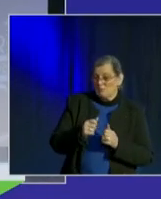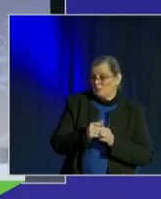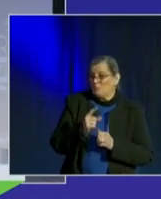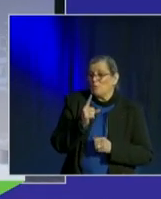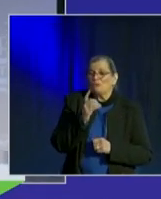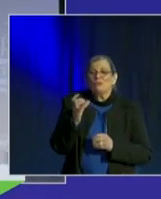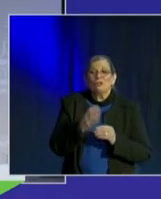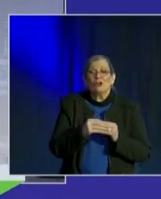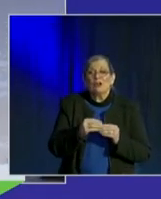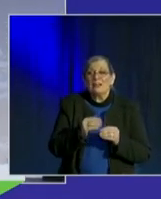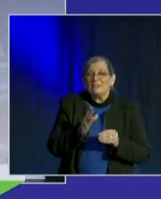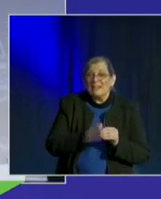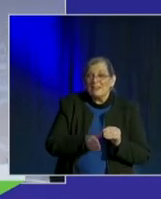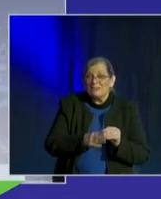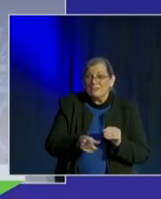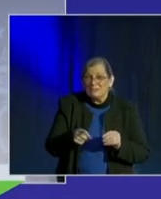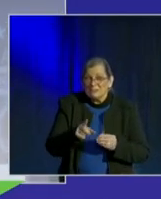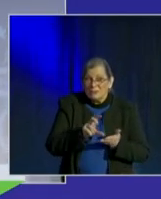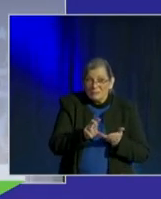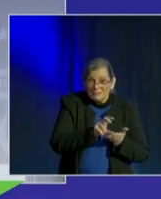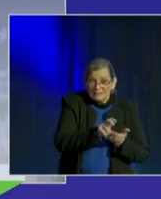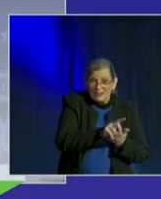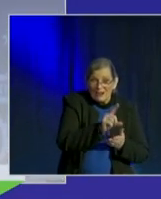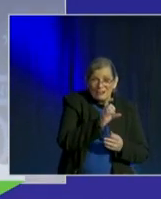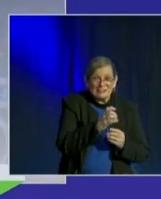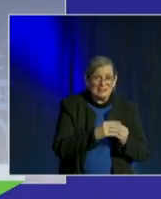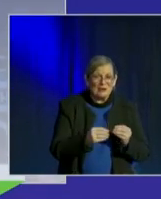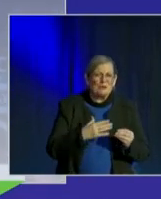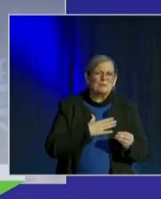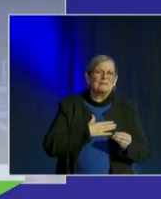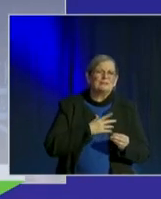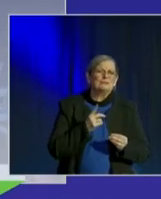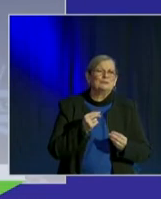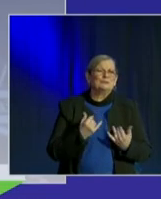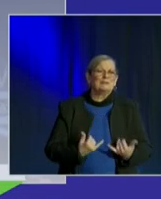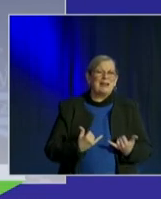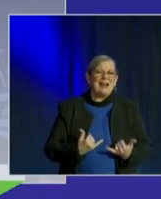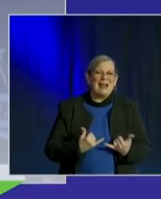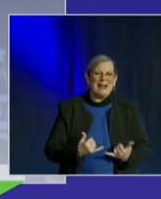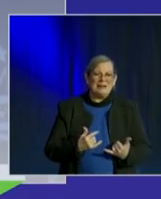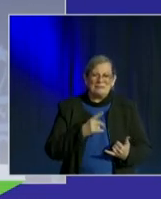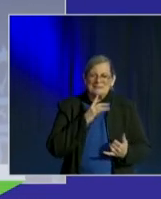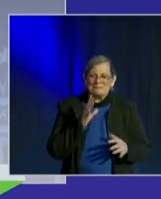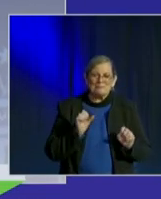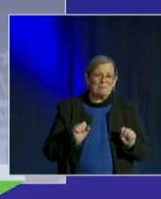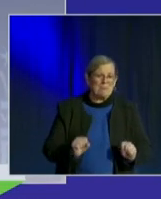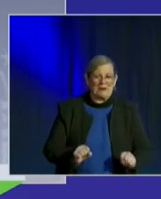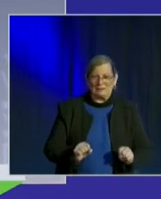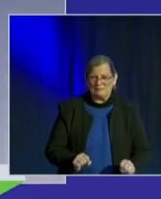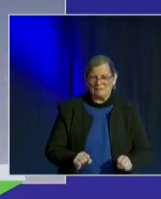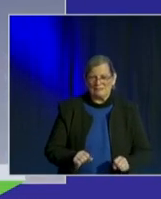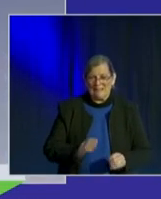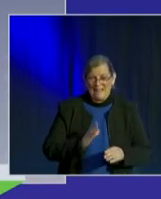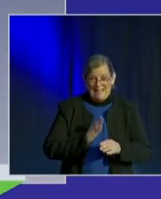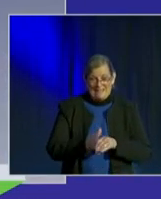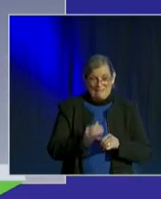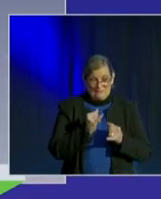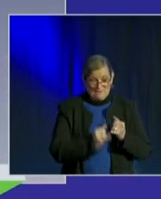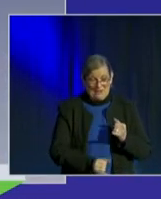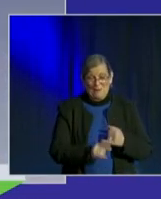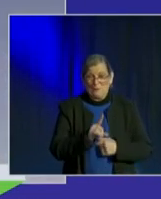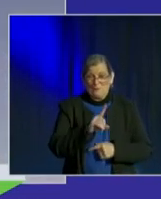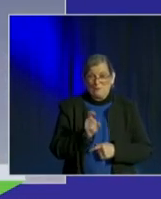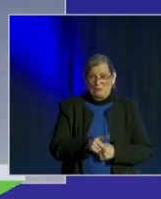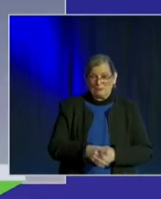your allotment of your $100, please do so as soon as possible, because we're going to get to that after this final question. So Sadia from